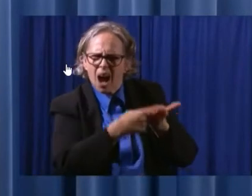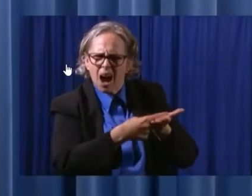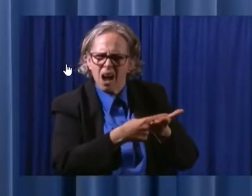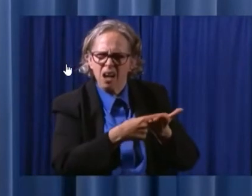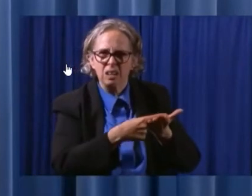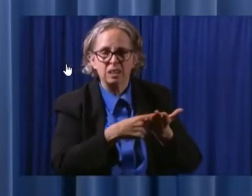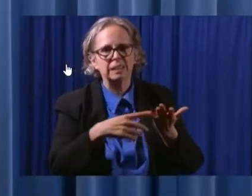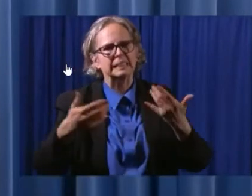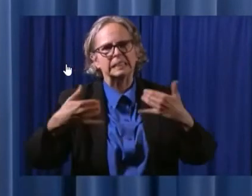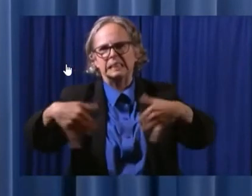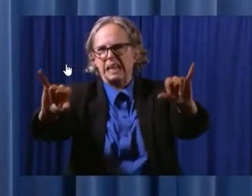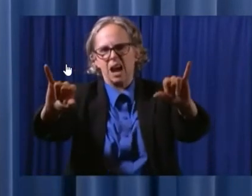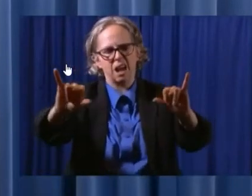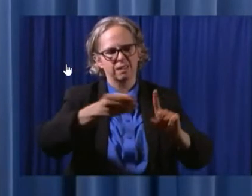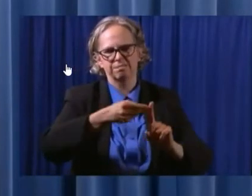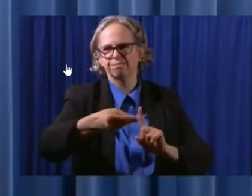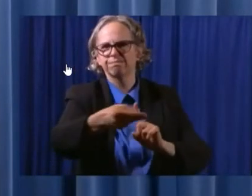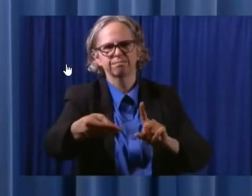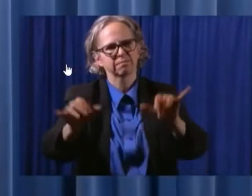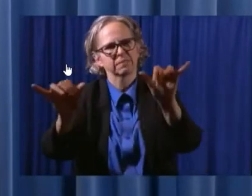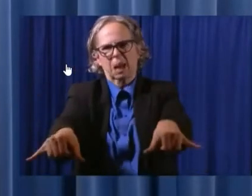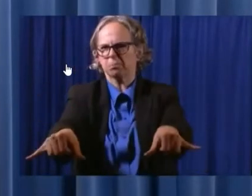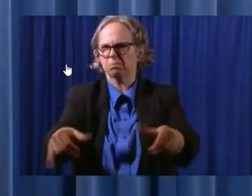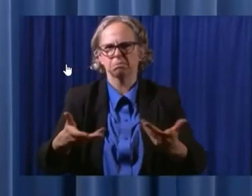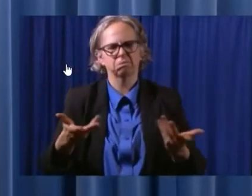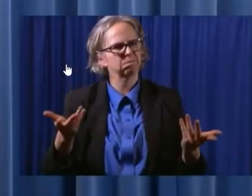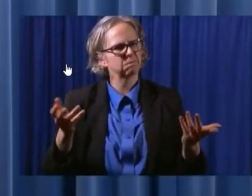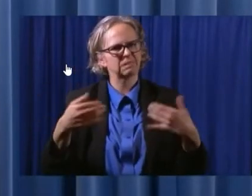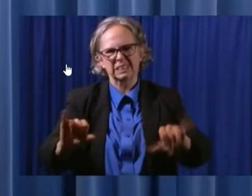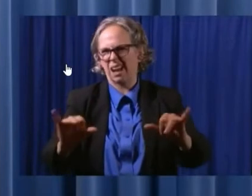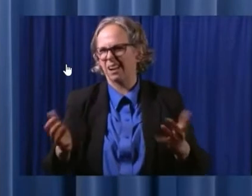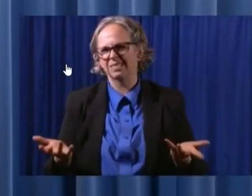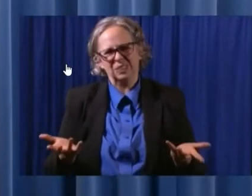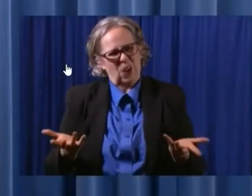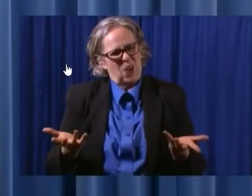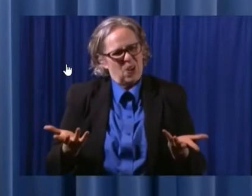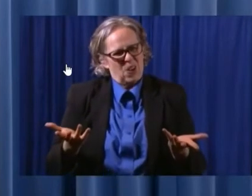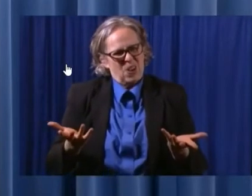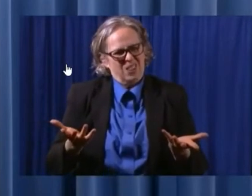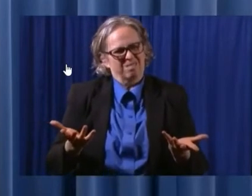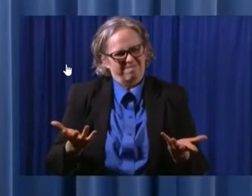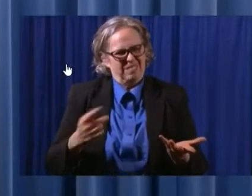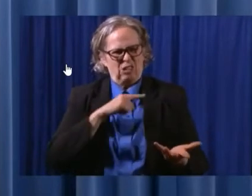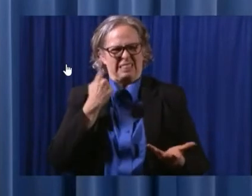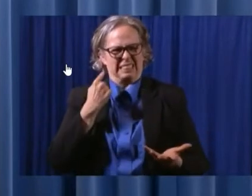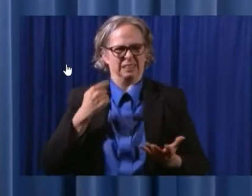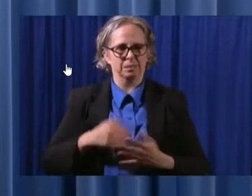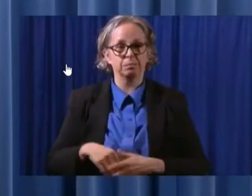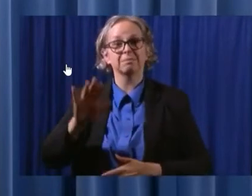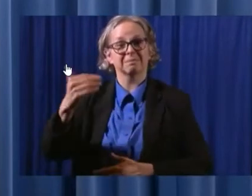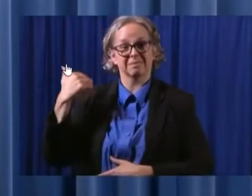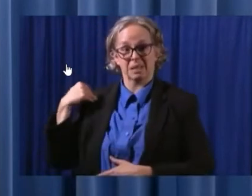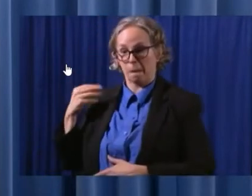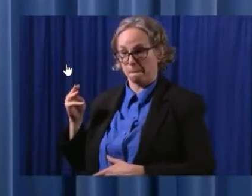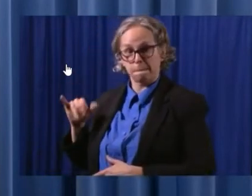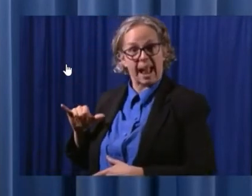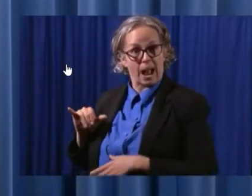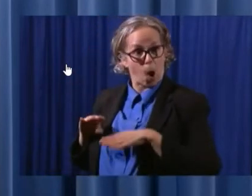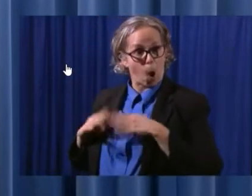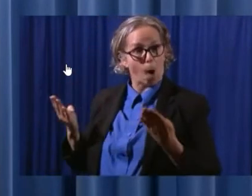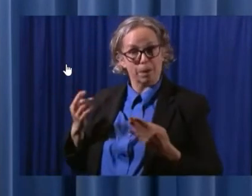Let me talk a little bit about restaurants and bars. Since May, when restaurants and bars reopened, the Ohio Department of